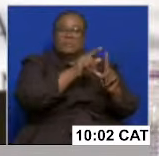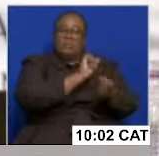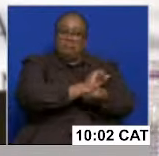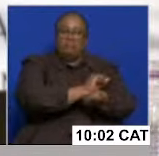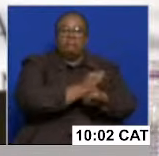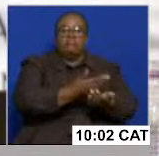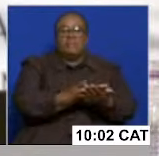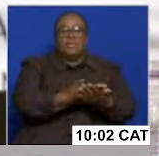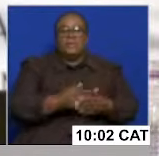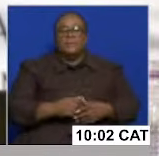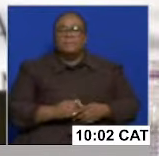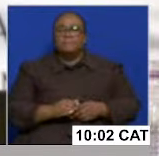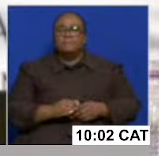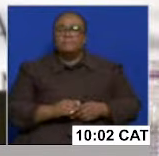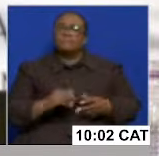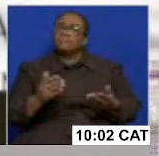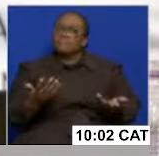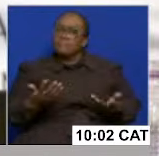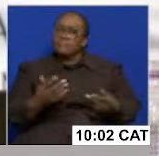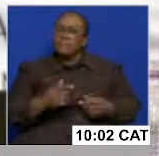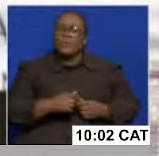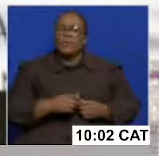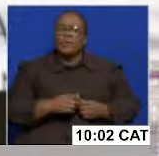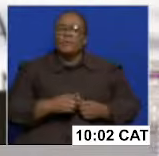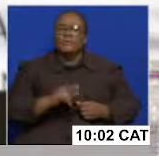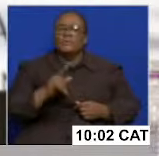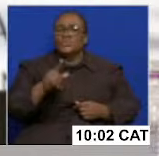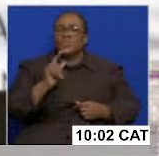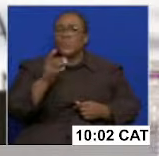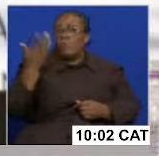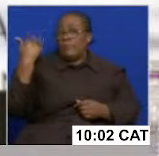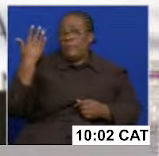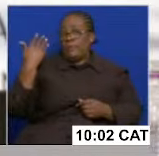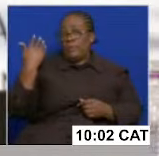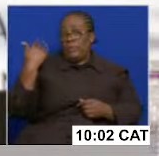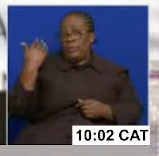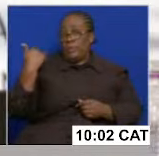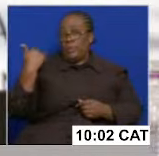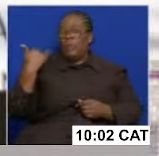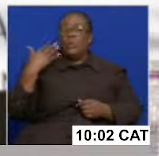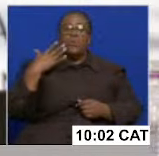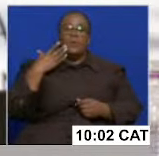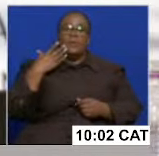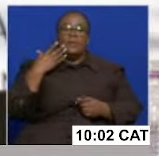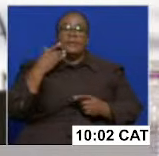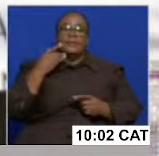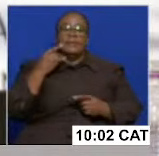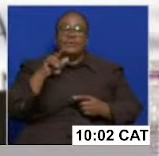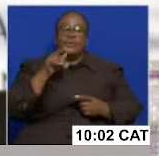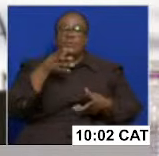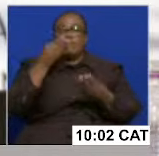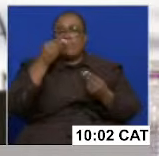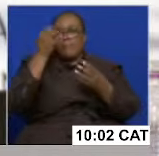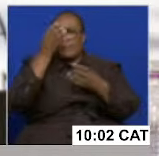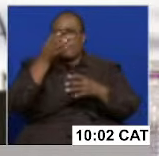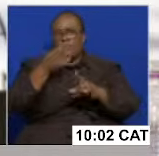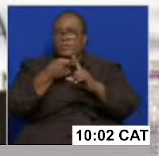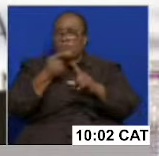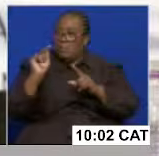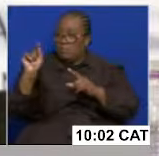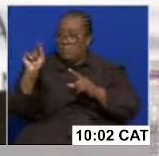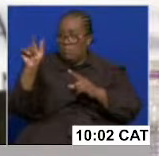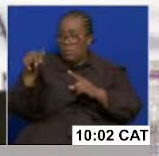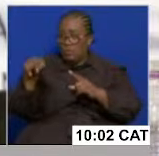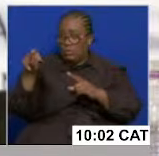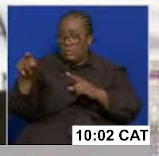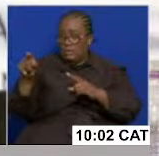so historically or previously, when you would receive information from this person, the